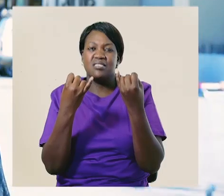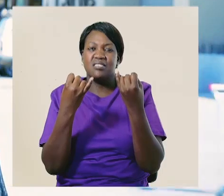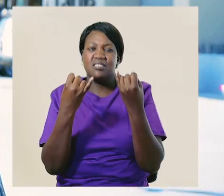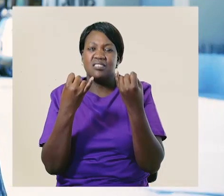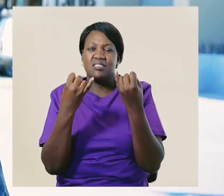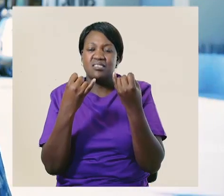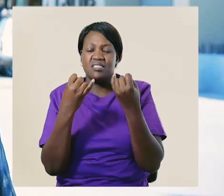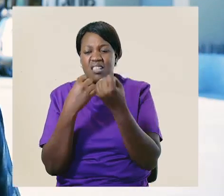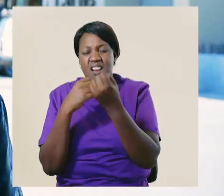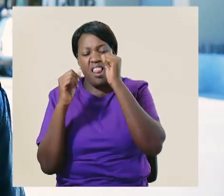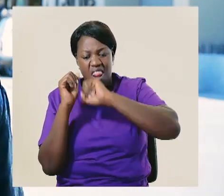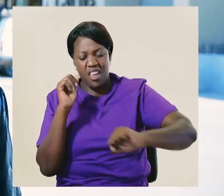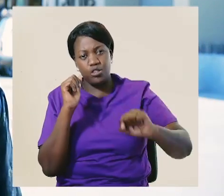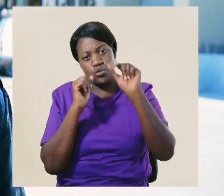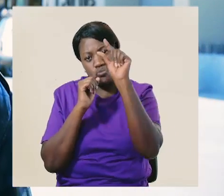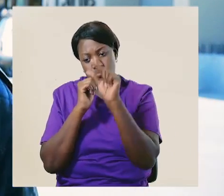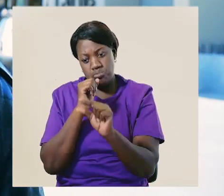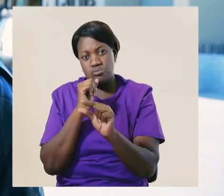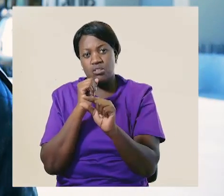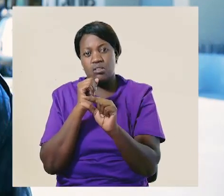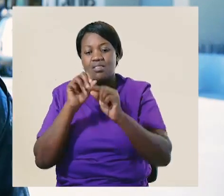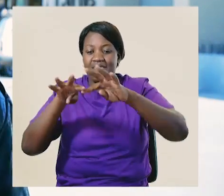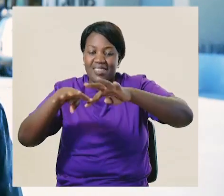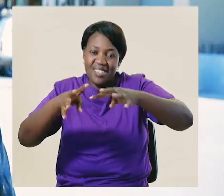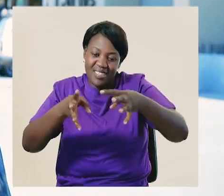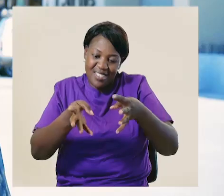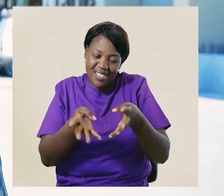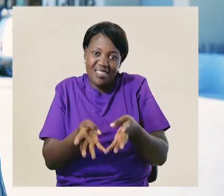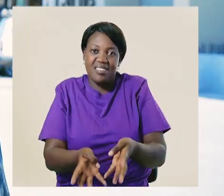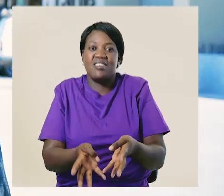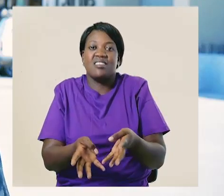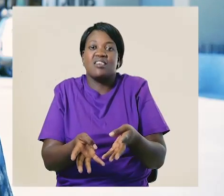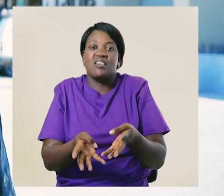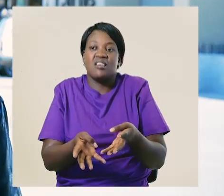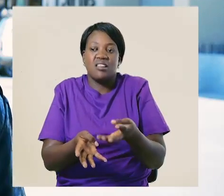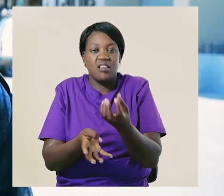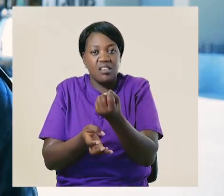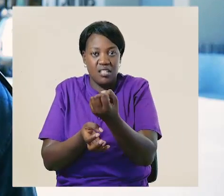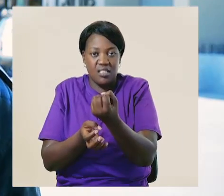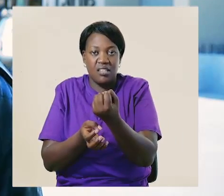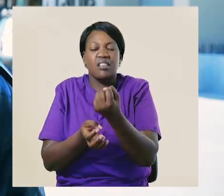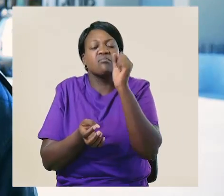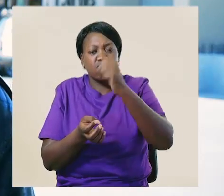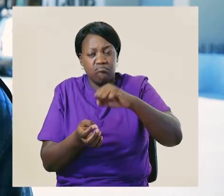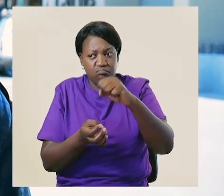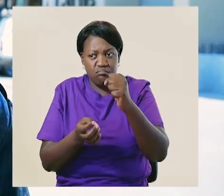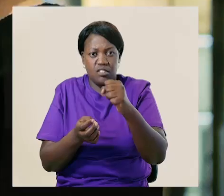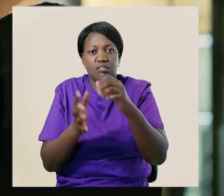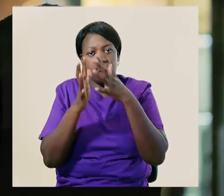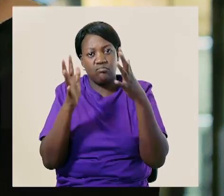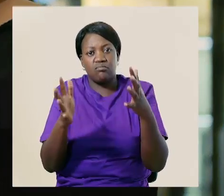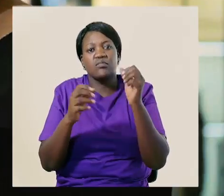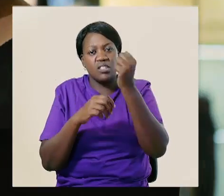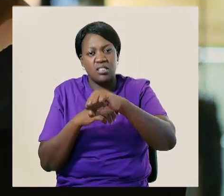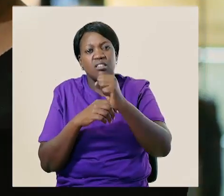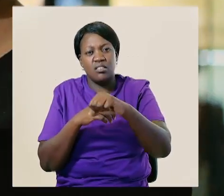to look like we don't have enough land. When it comes to the country and the availability of land in the entire country, for sure, we have a lot of land.